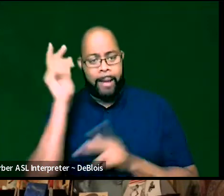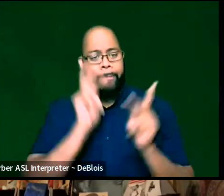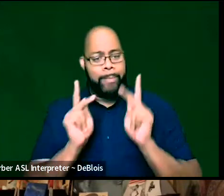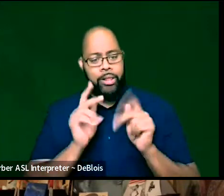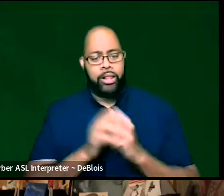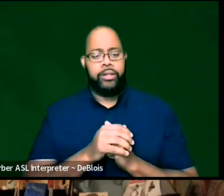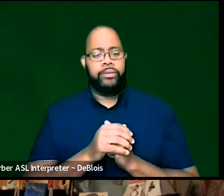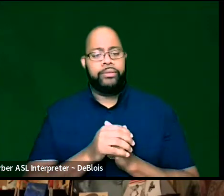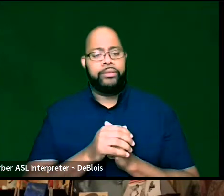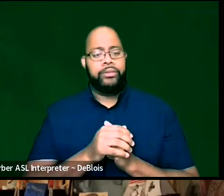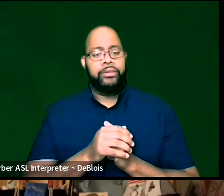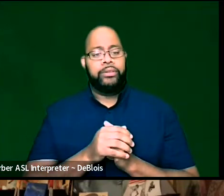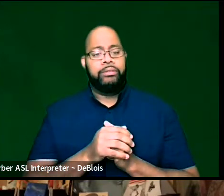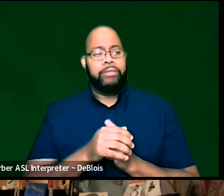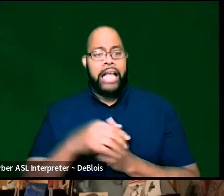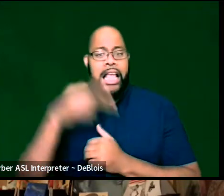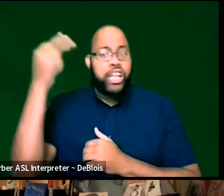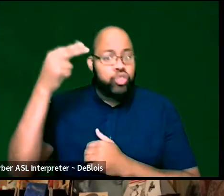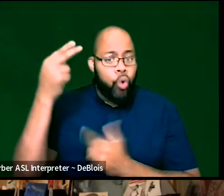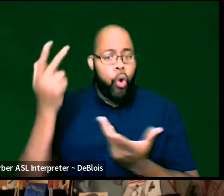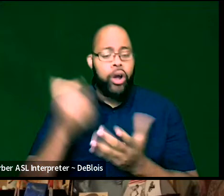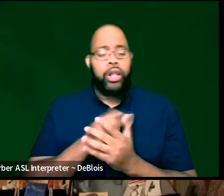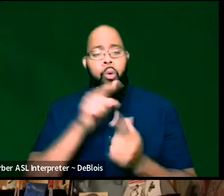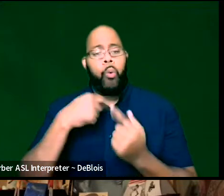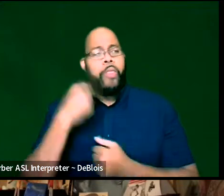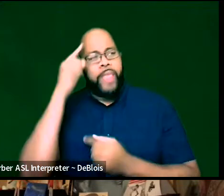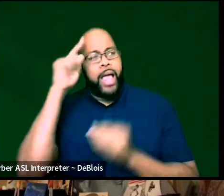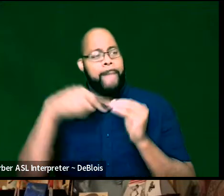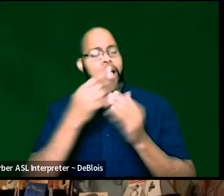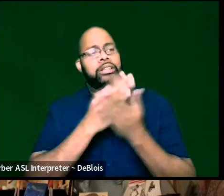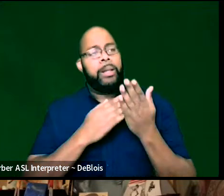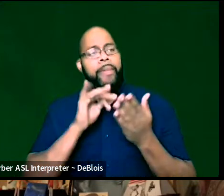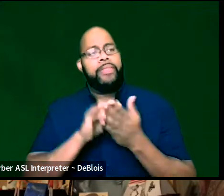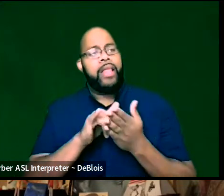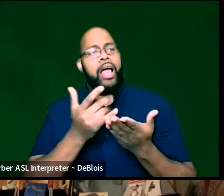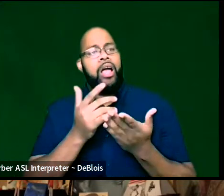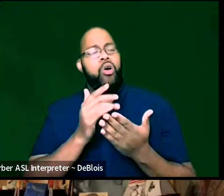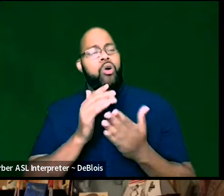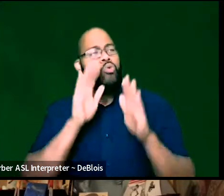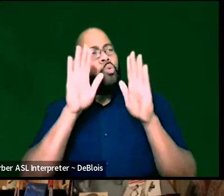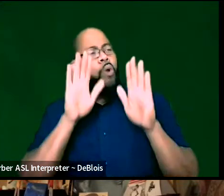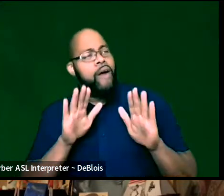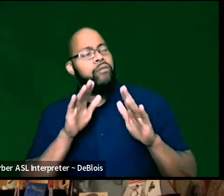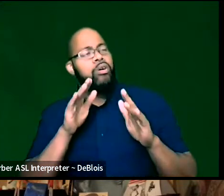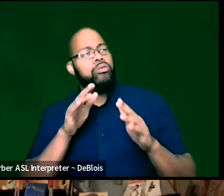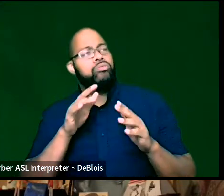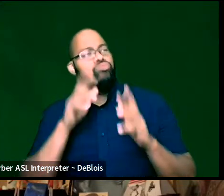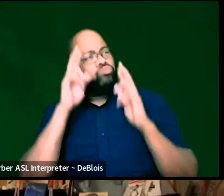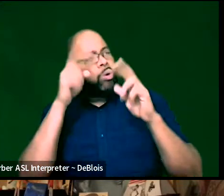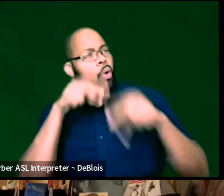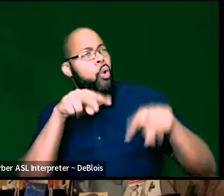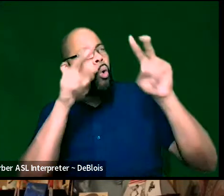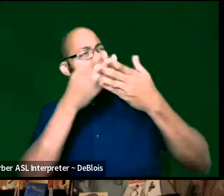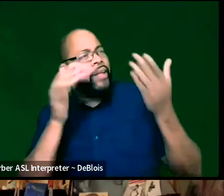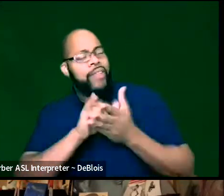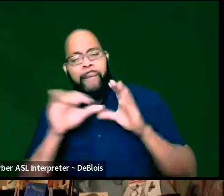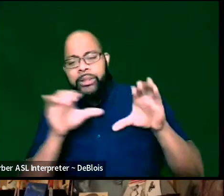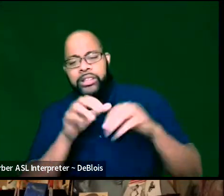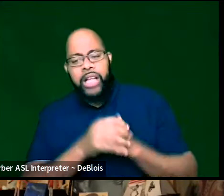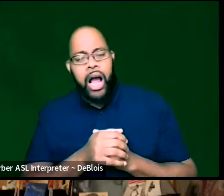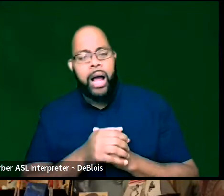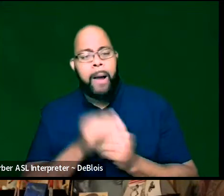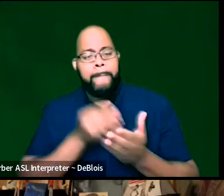people, even historically, right? When we think about some of these monumental things that have been done. I mean,